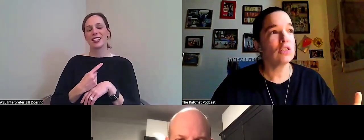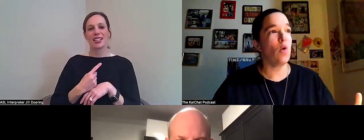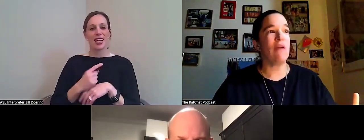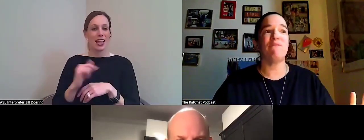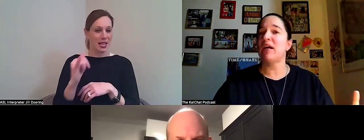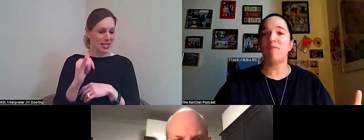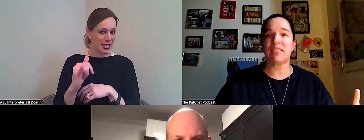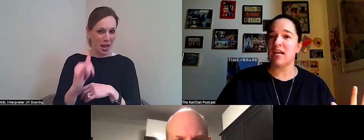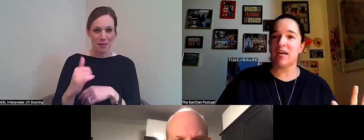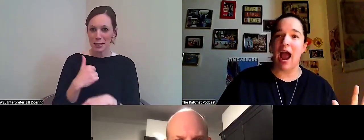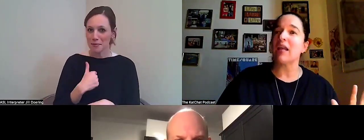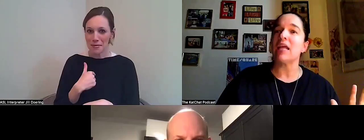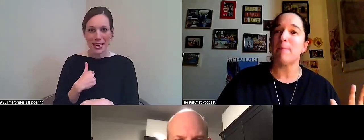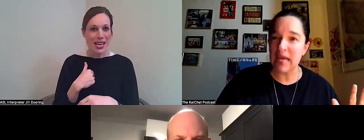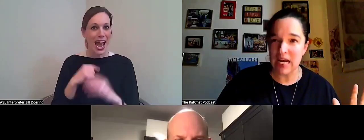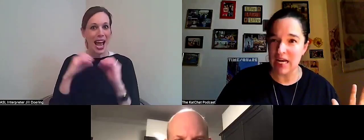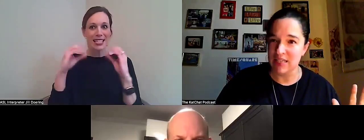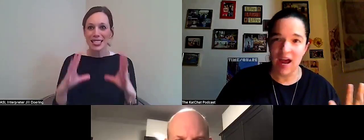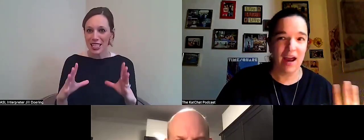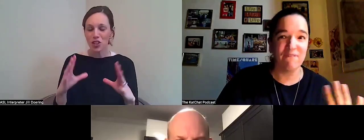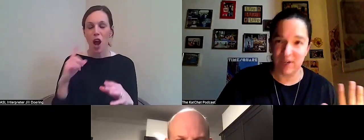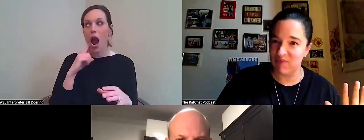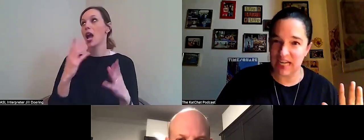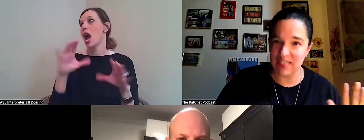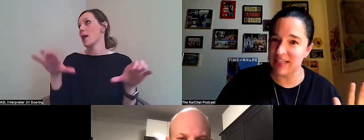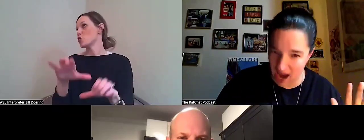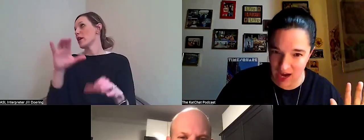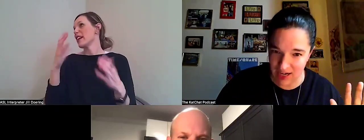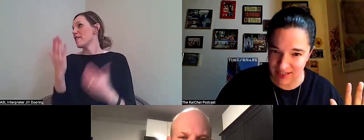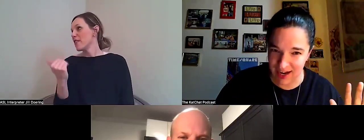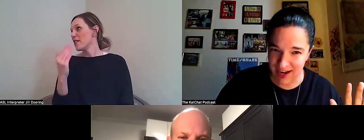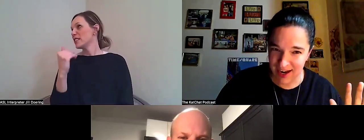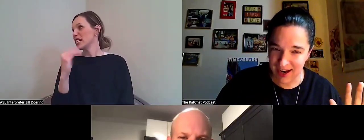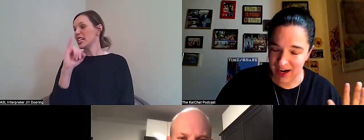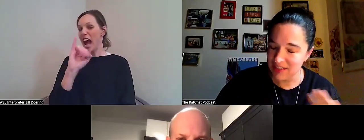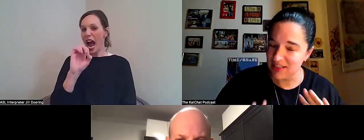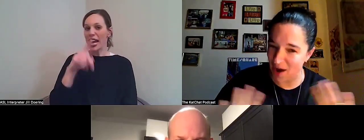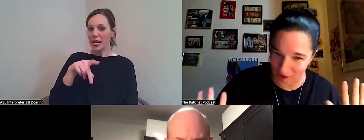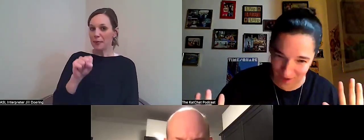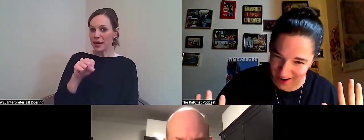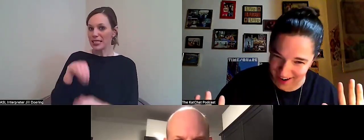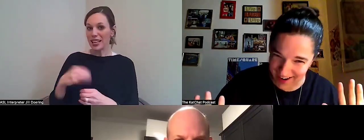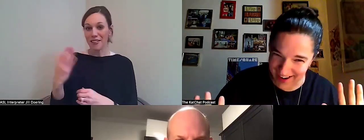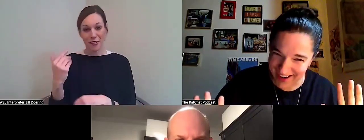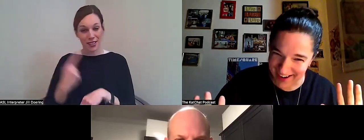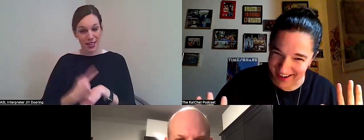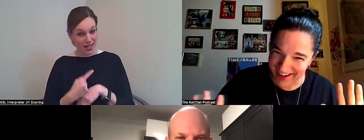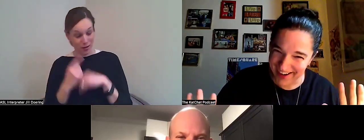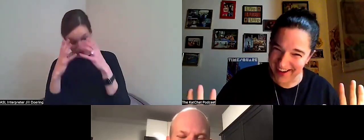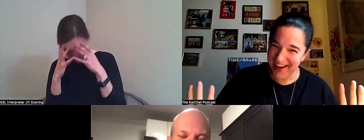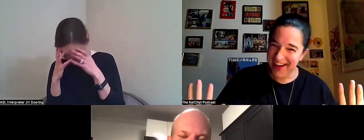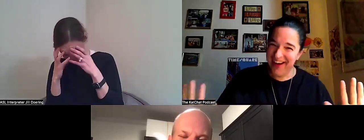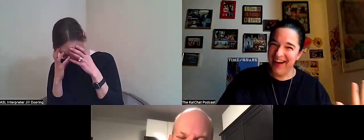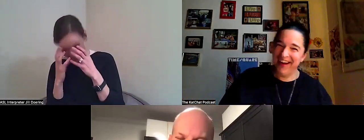teacher doing 15 IDPs in 15 days. Duh.